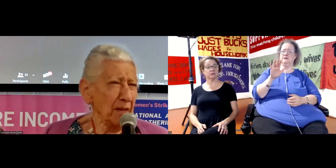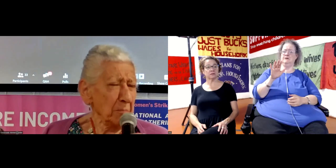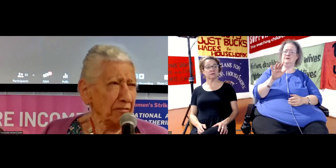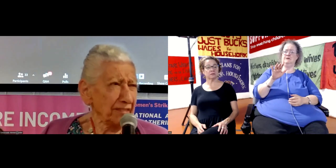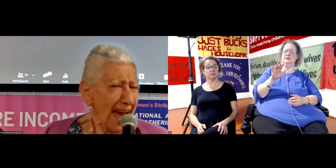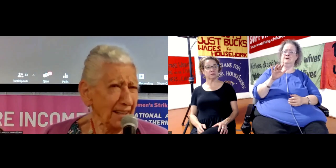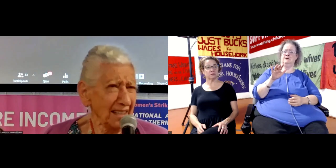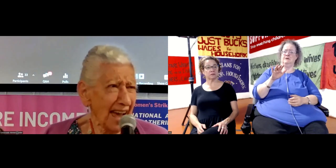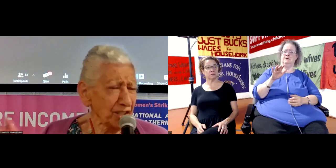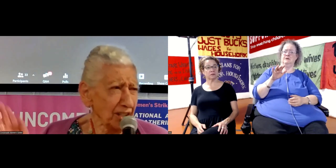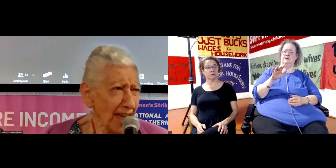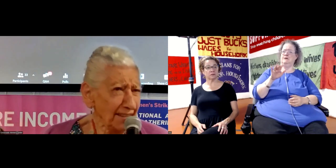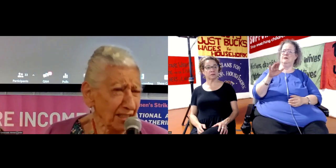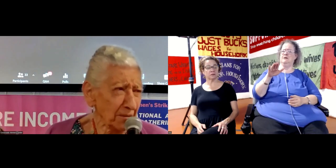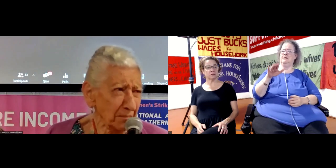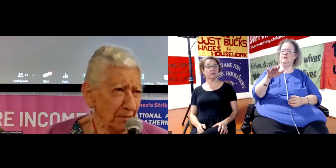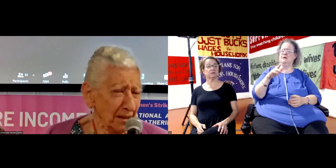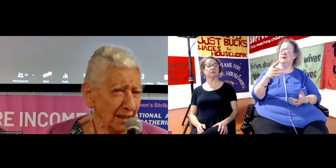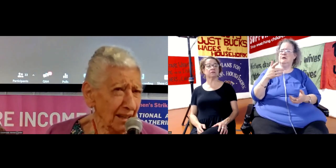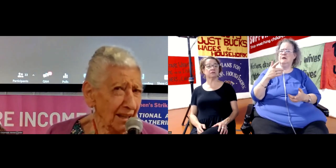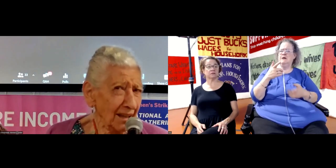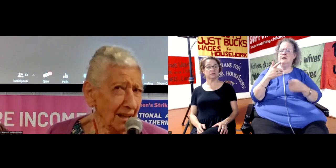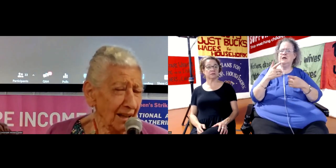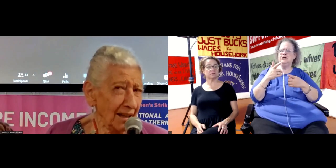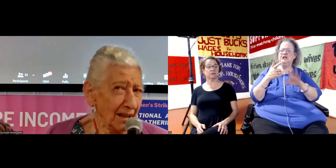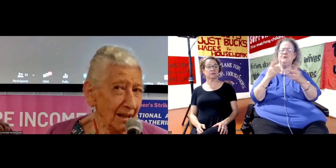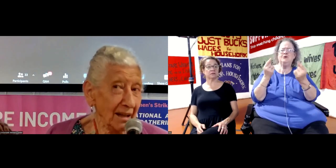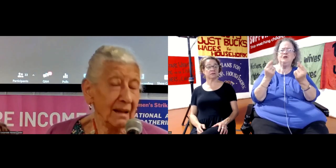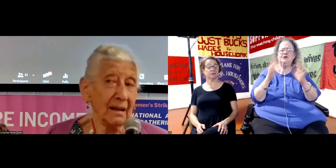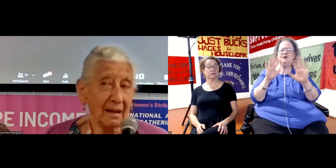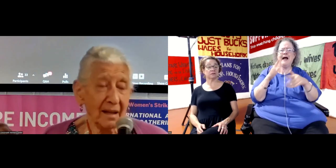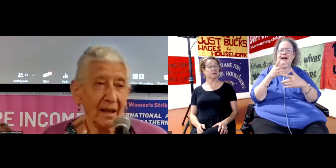problem. Give them a flag and a national anthem.